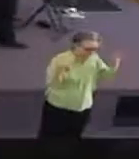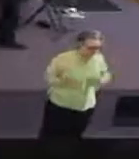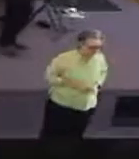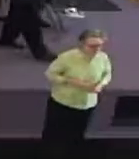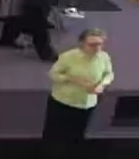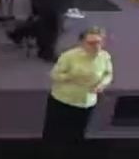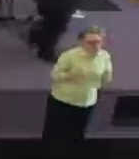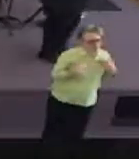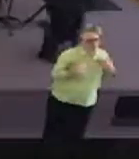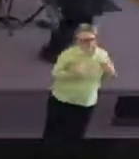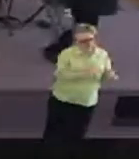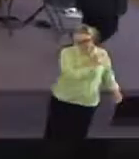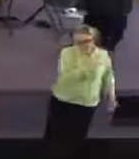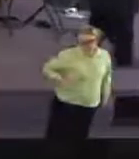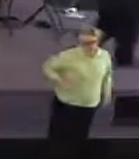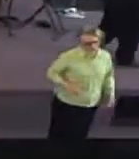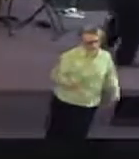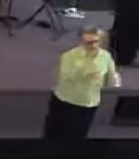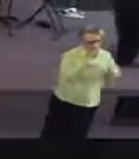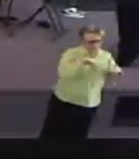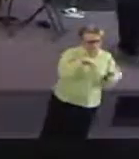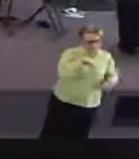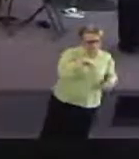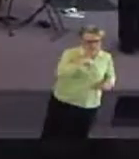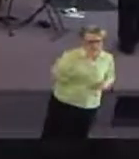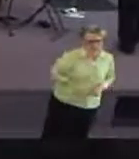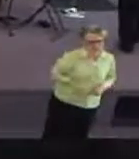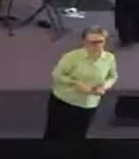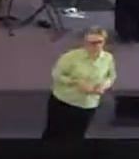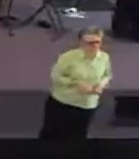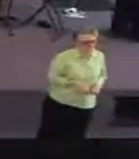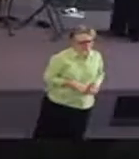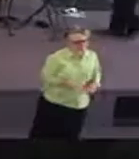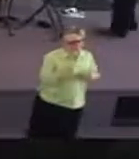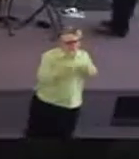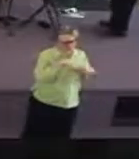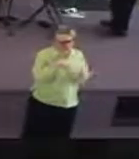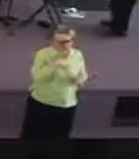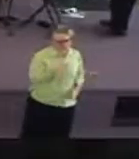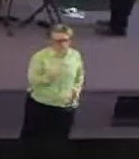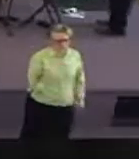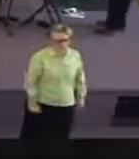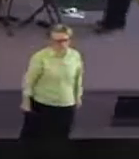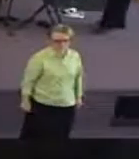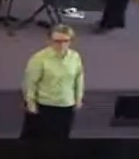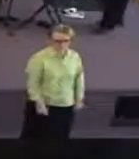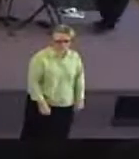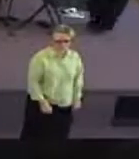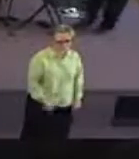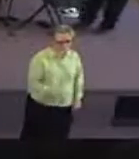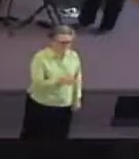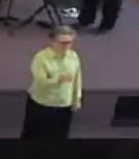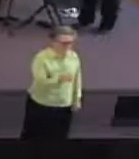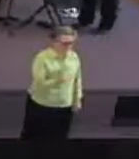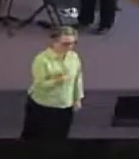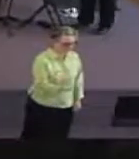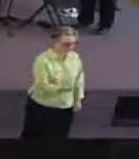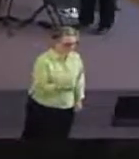I want the Lord to dwell in me. I want the Lord to dwell inside of me. Amen. Is that how you feel